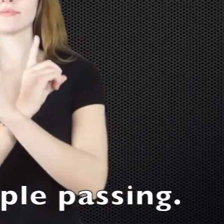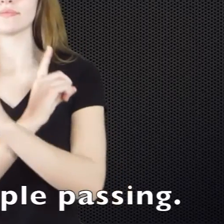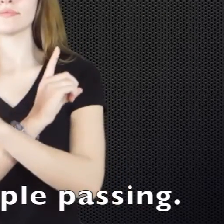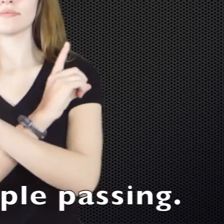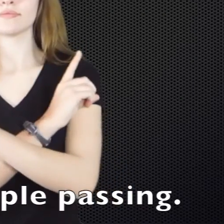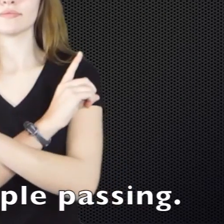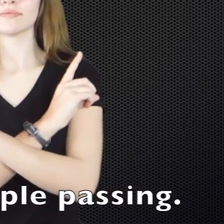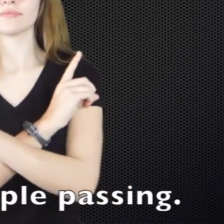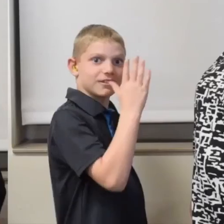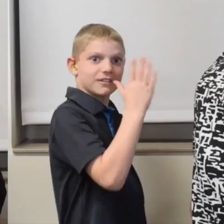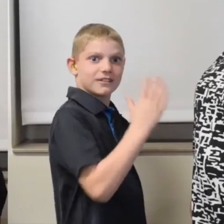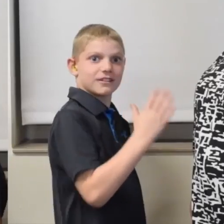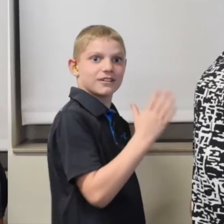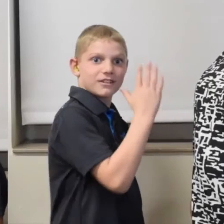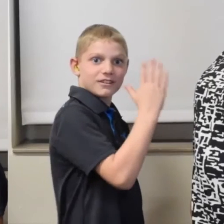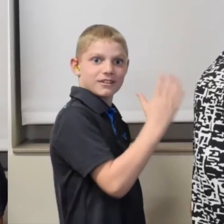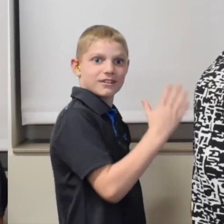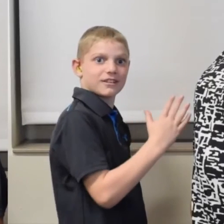so